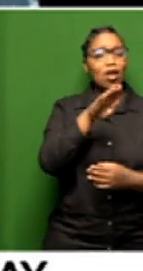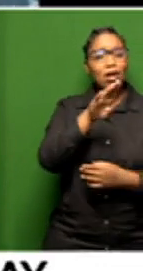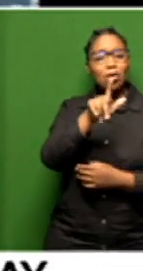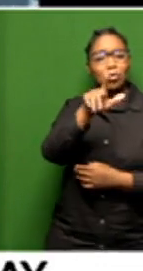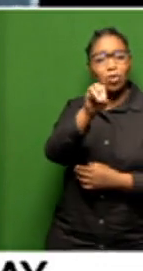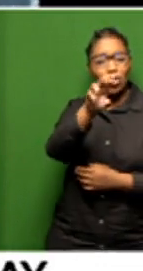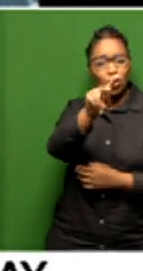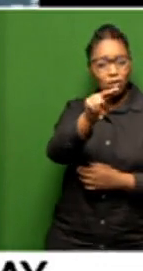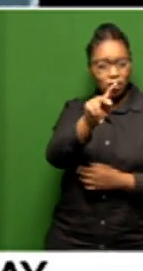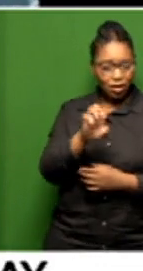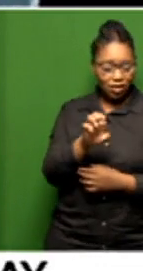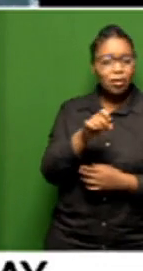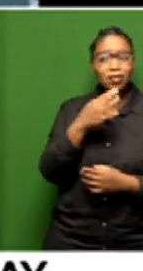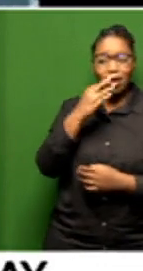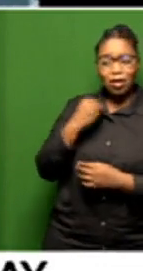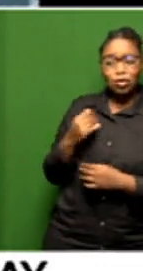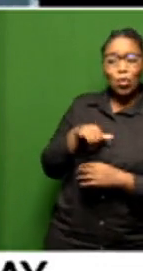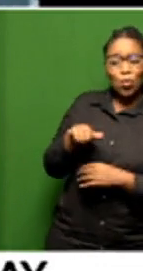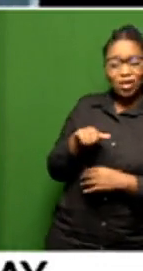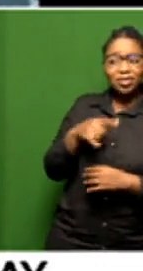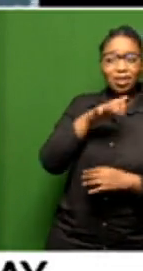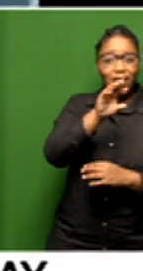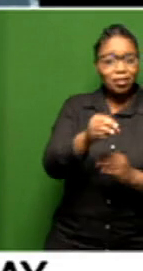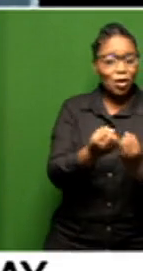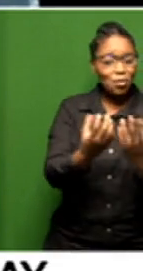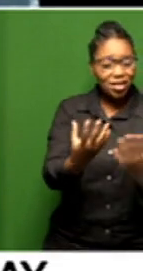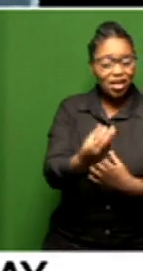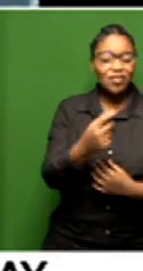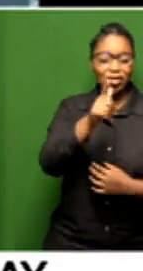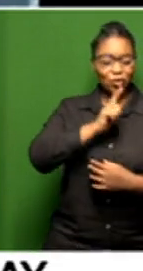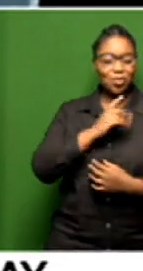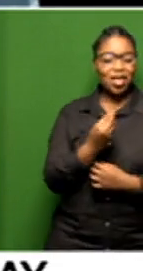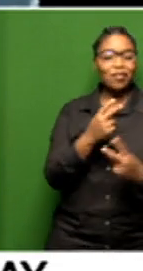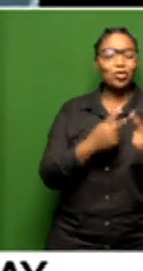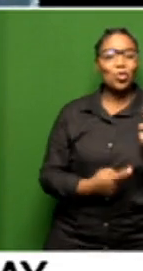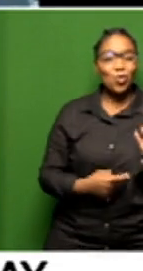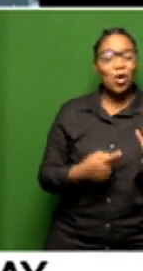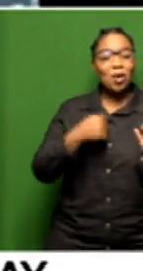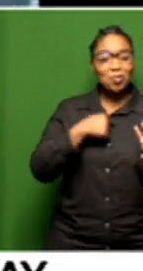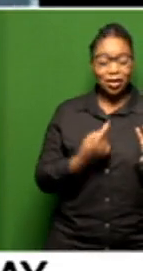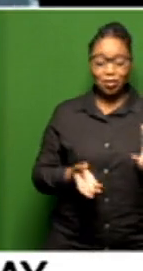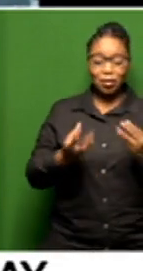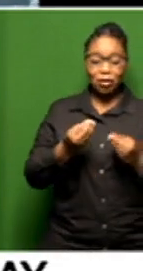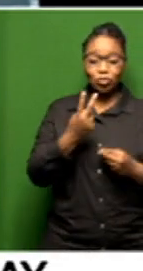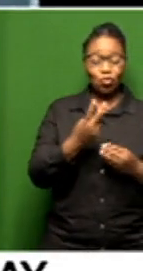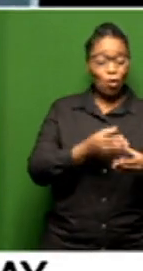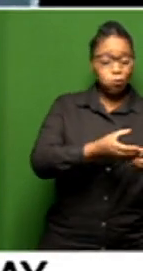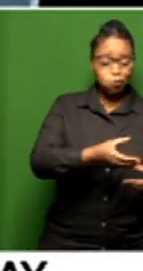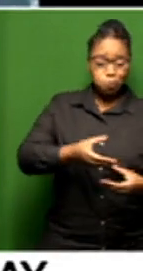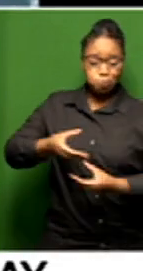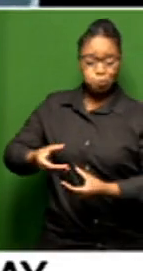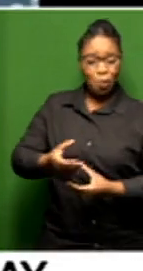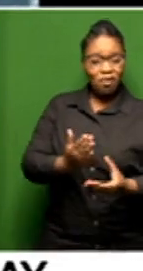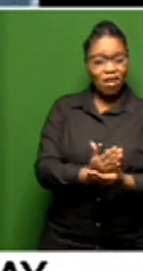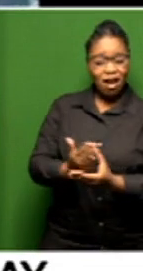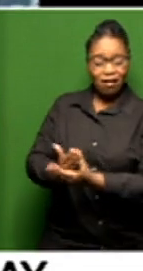one. So I said, how many do you have? They said, we have 2. So I received these 2 thick files